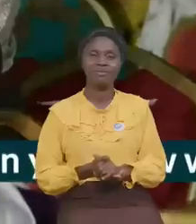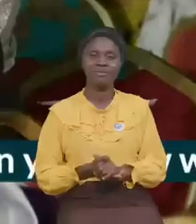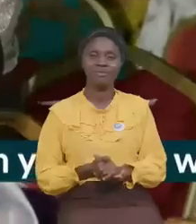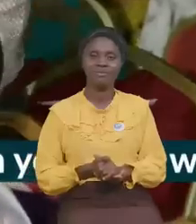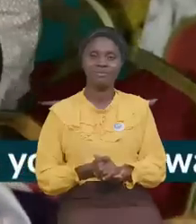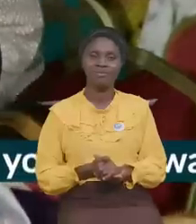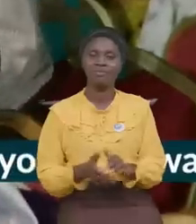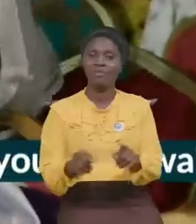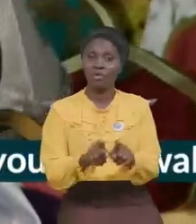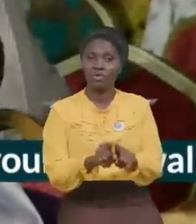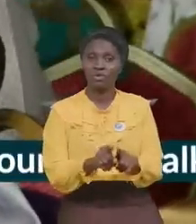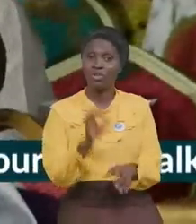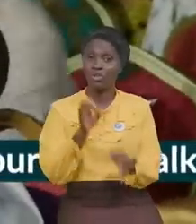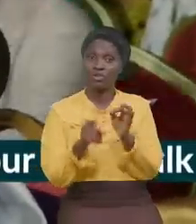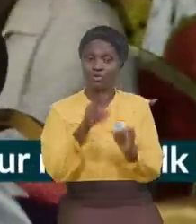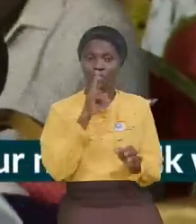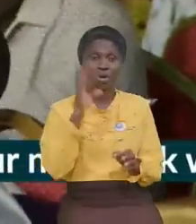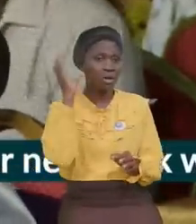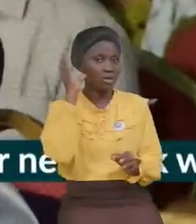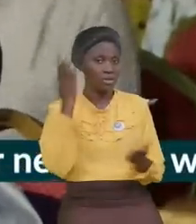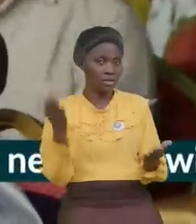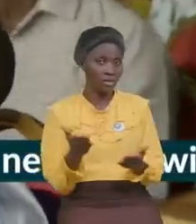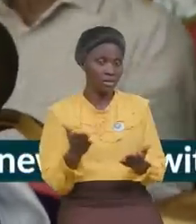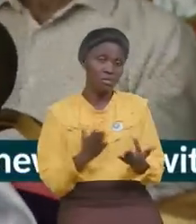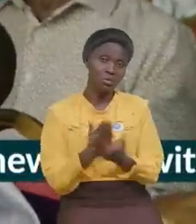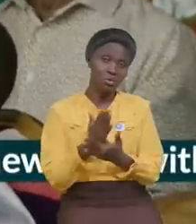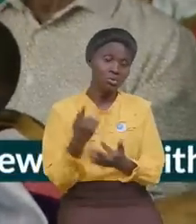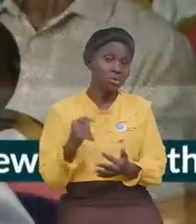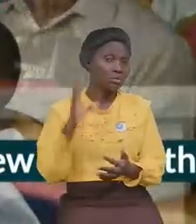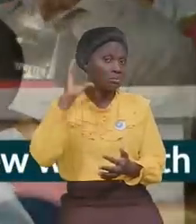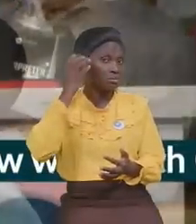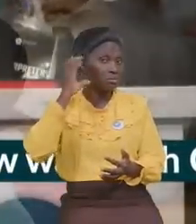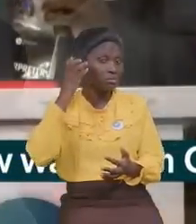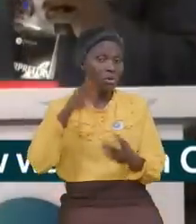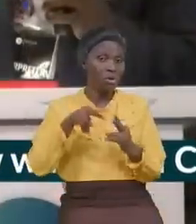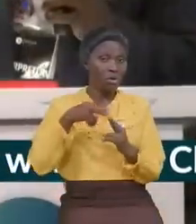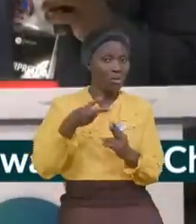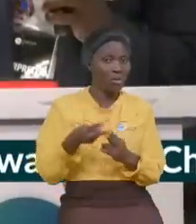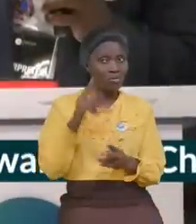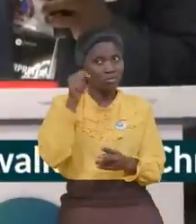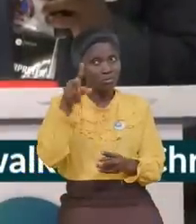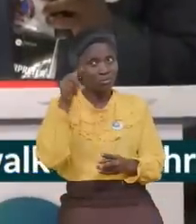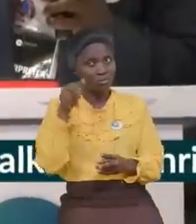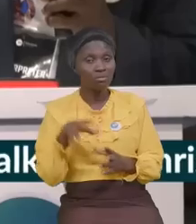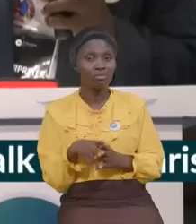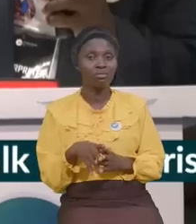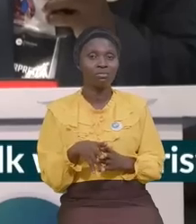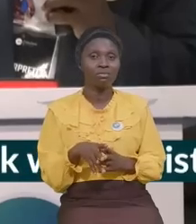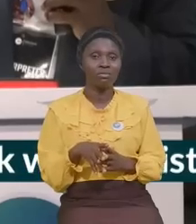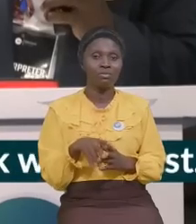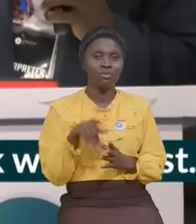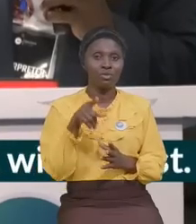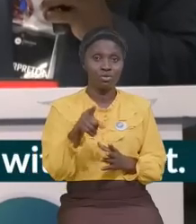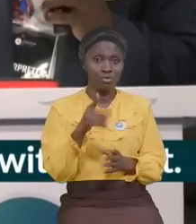Also, if you are listening via the radio or TV, television, you just gave your life